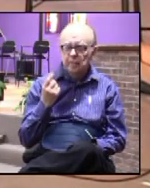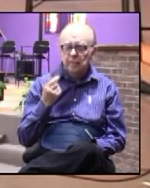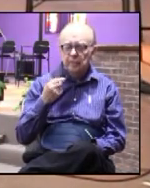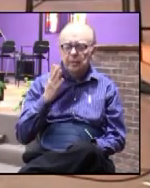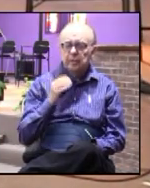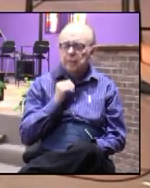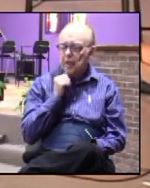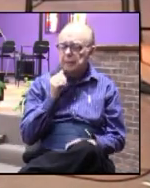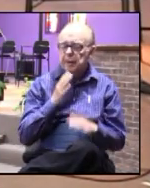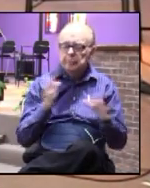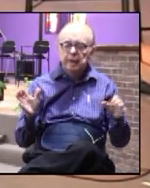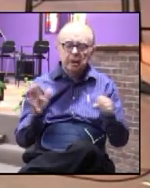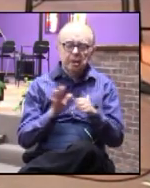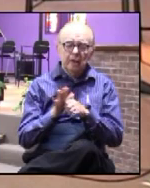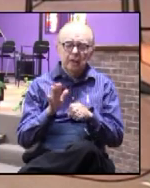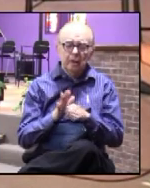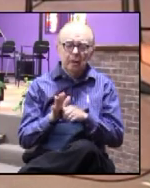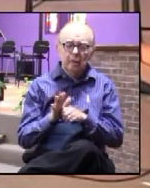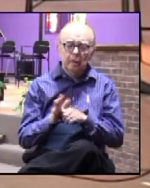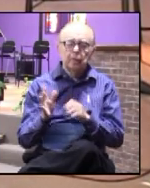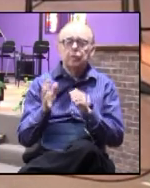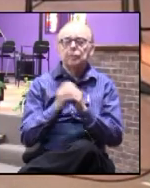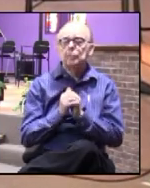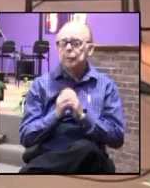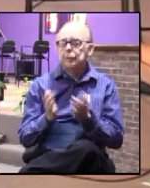be big enough to worship."